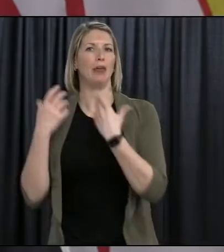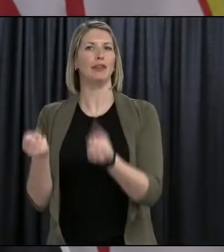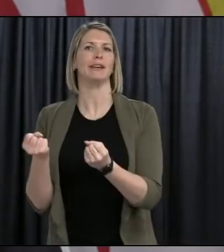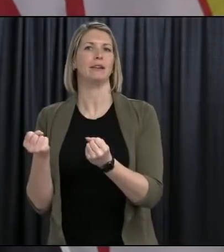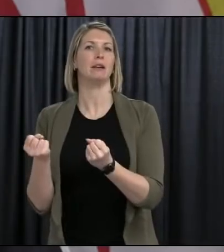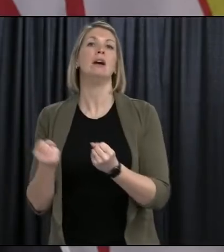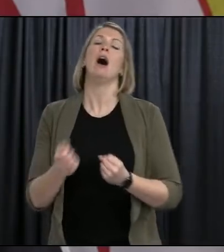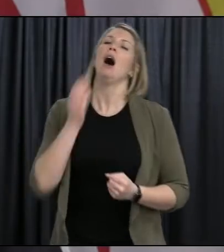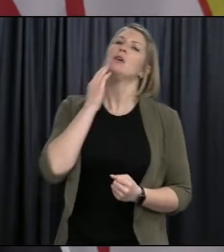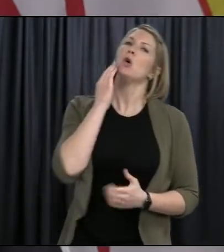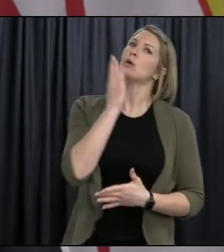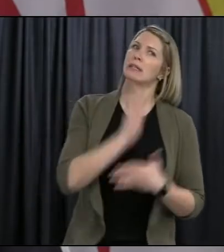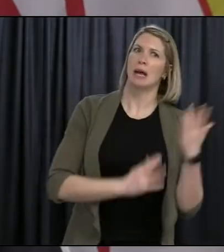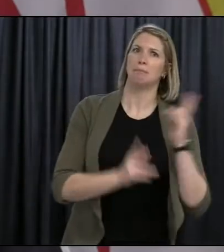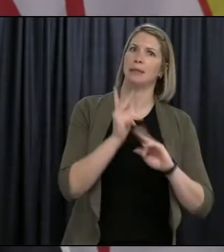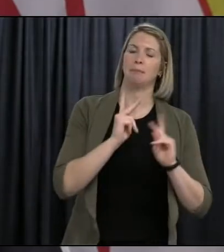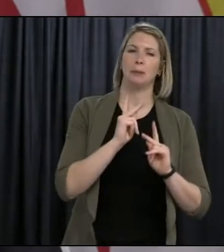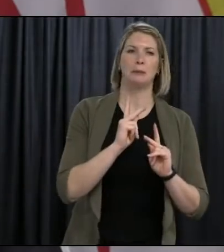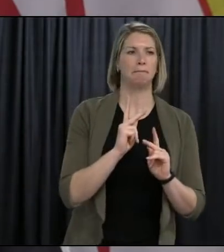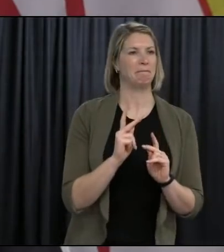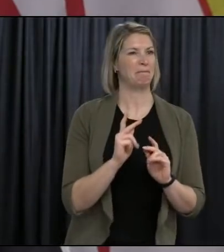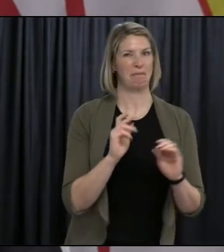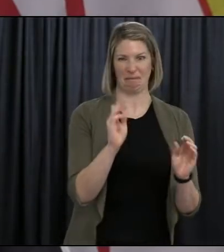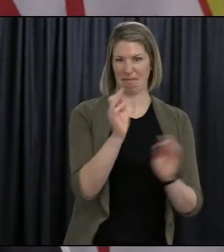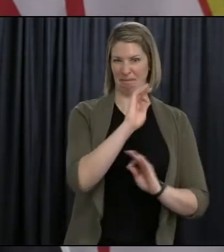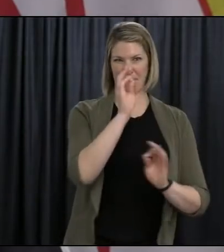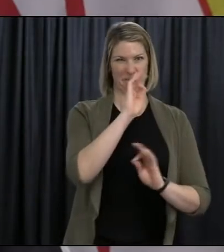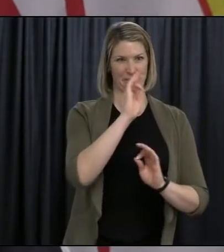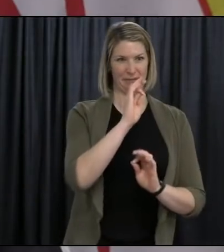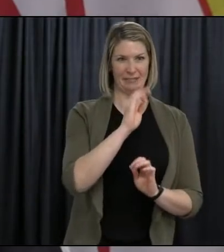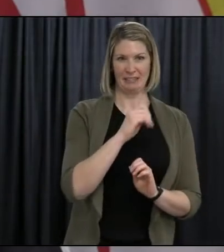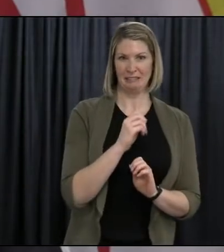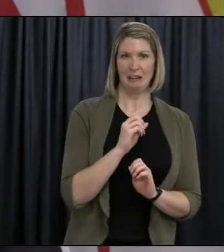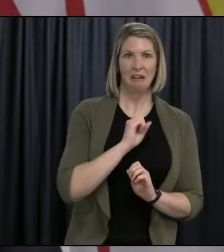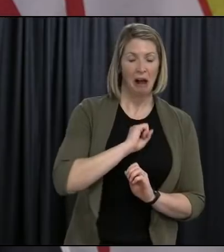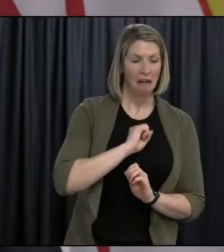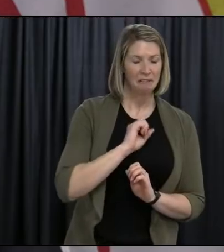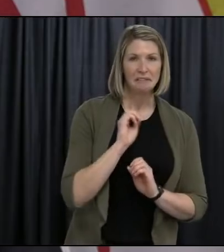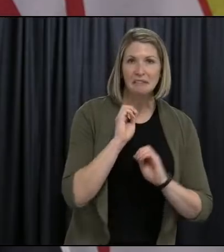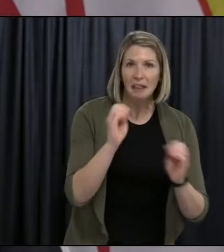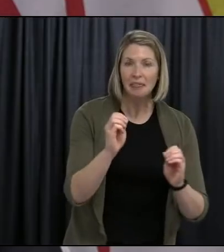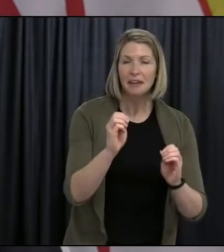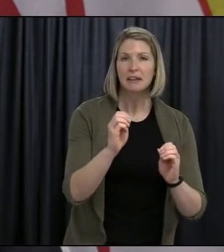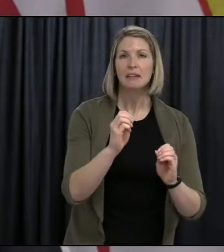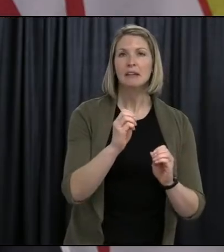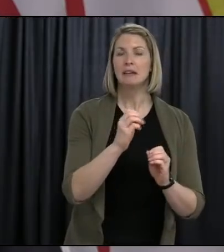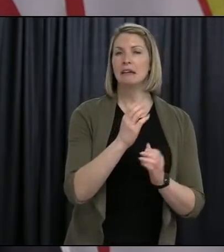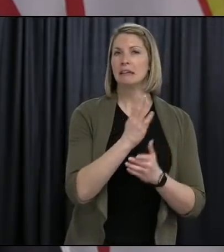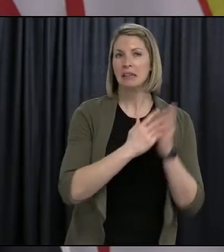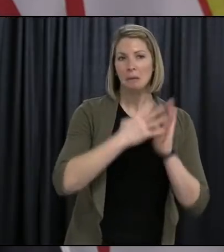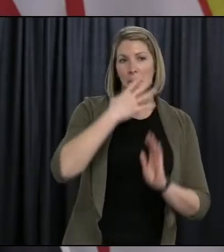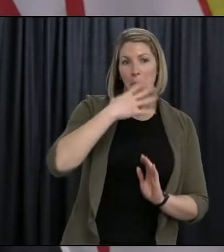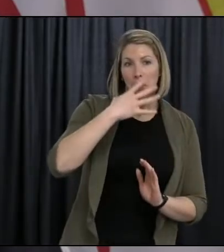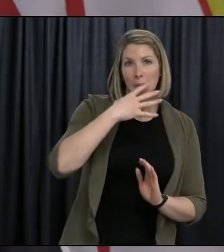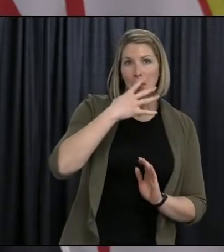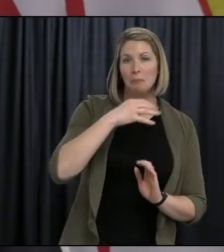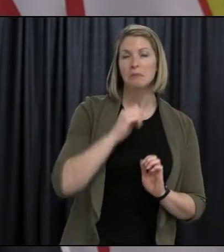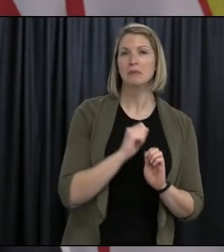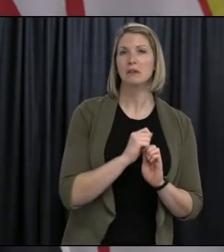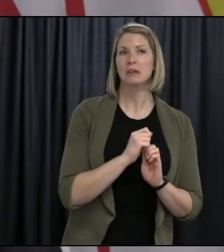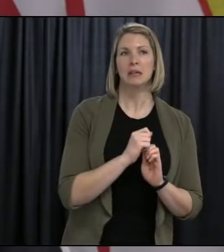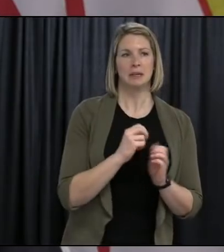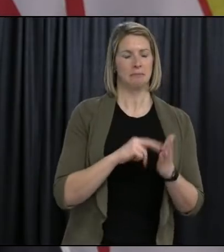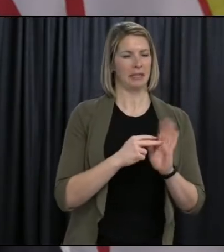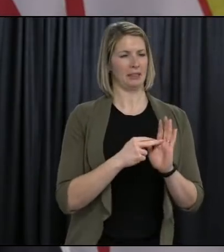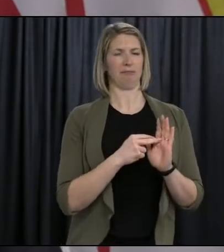like they had much wrong, and they get better very quickly. We know that some people have more severe illnesses, and while it may not make them sick